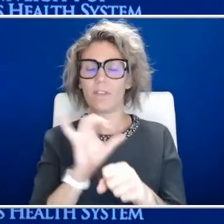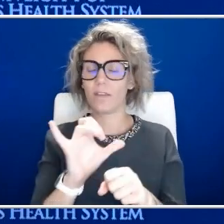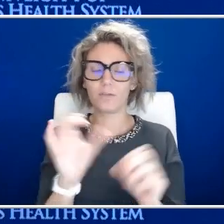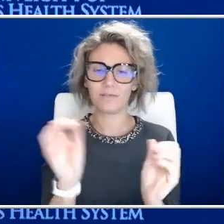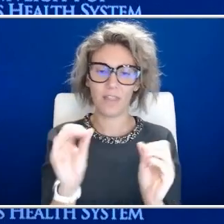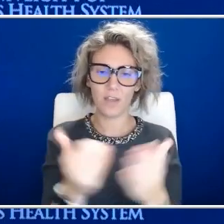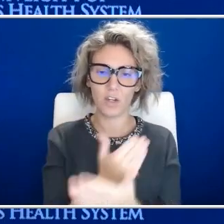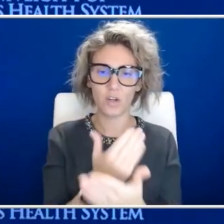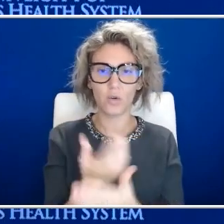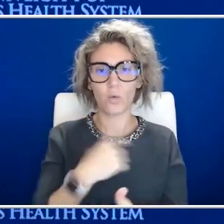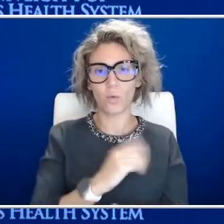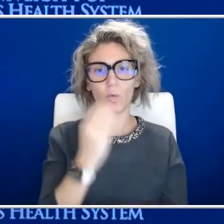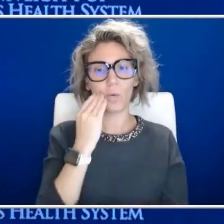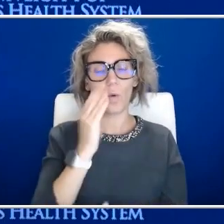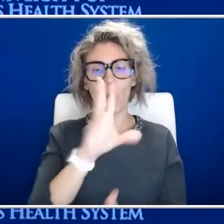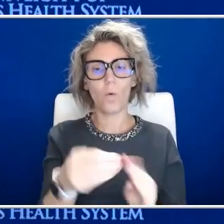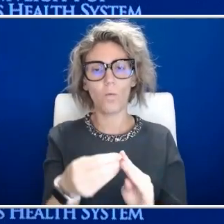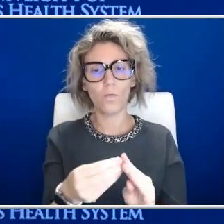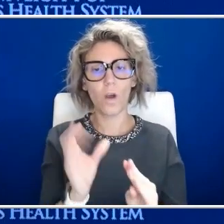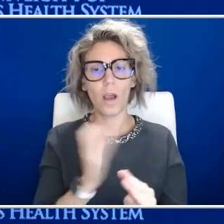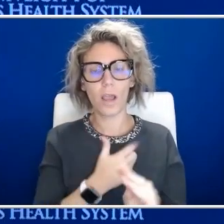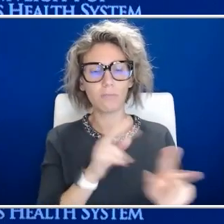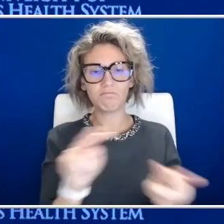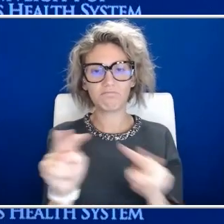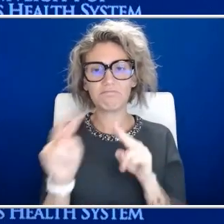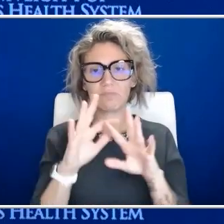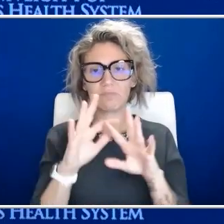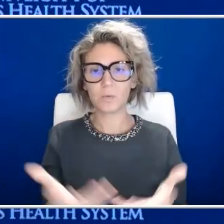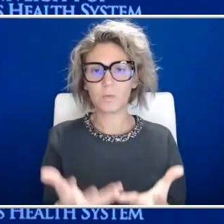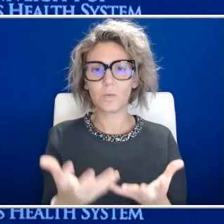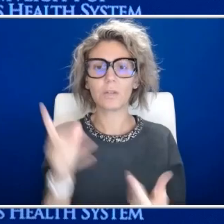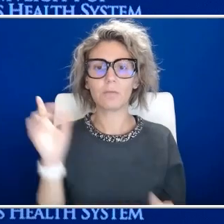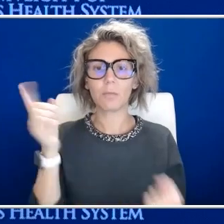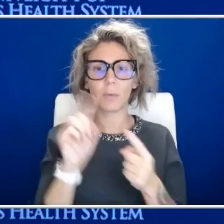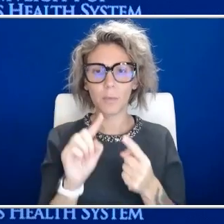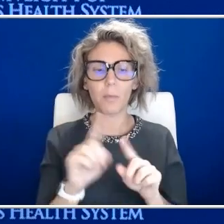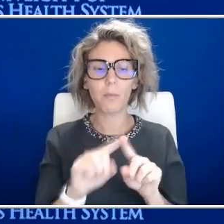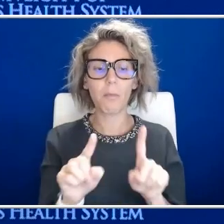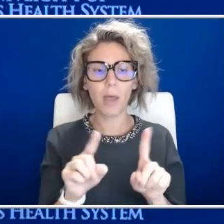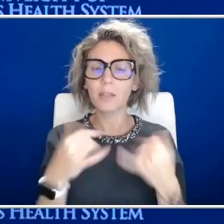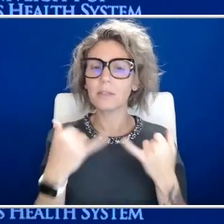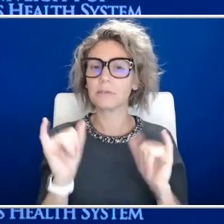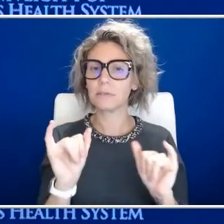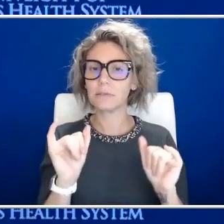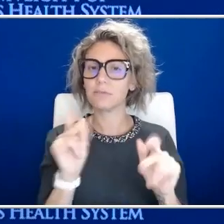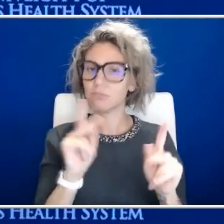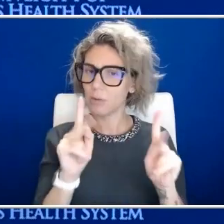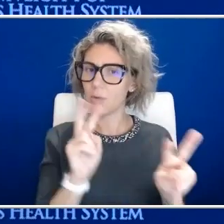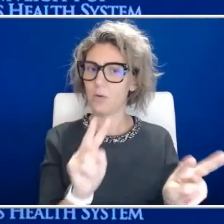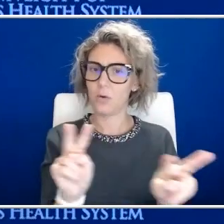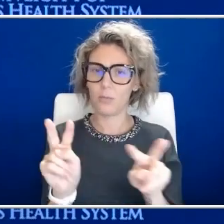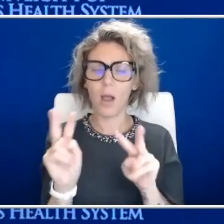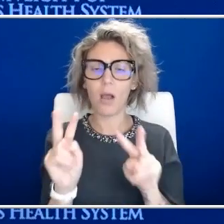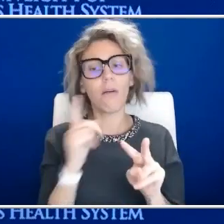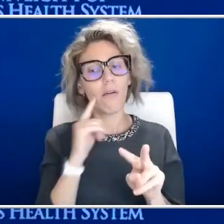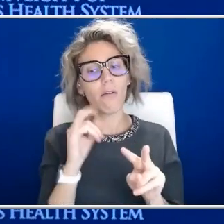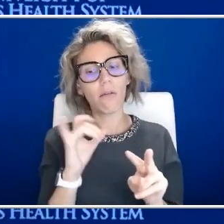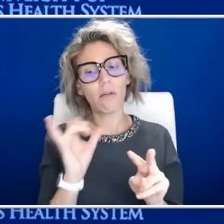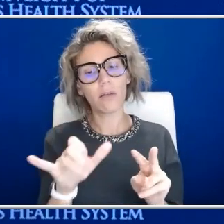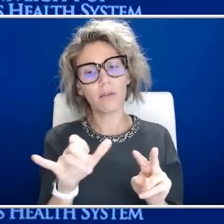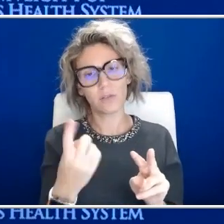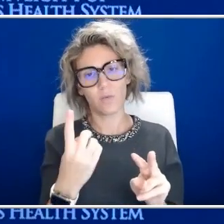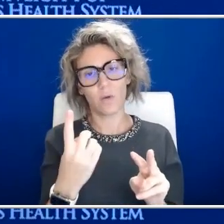know overall our surveillance around the world has decreased, but there still are surveillance mechanisms. And what this one is, this